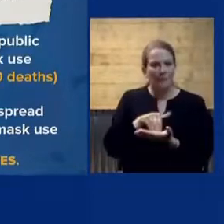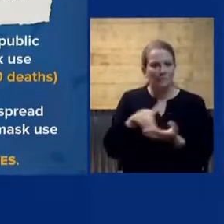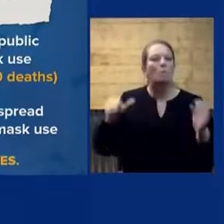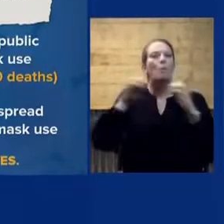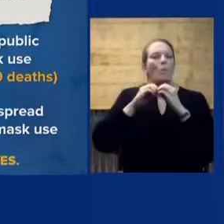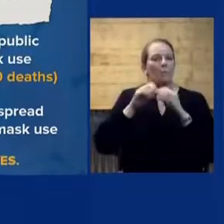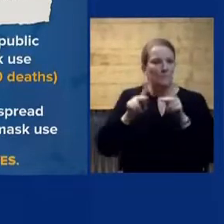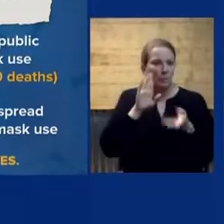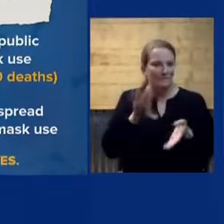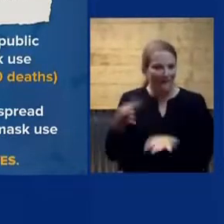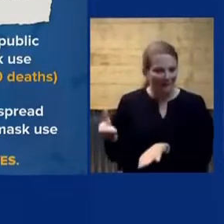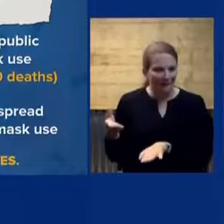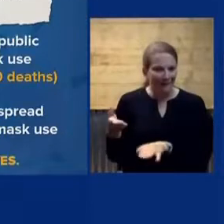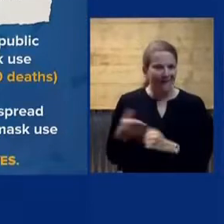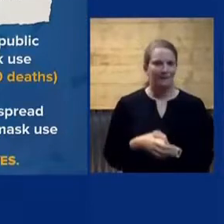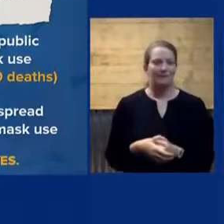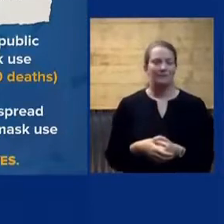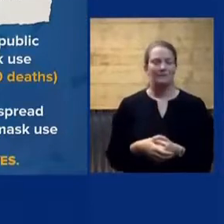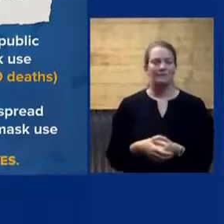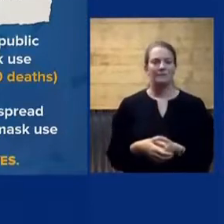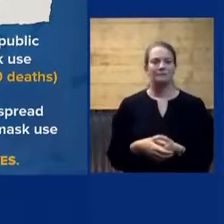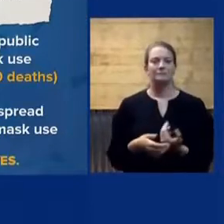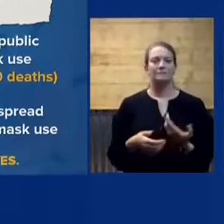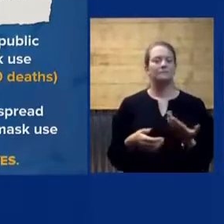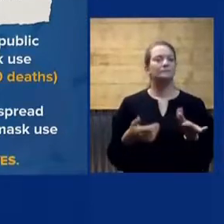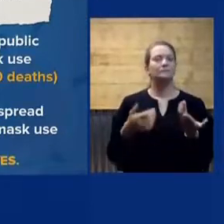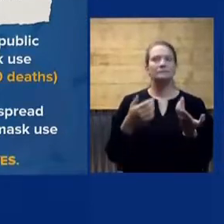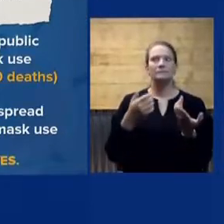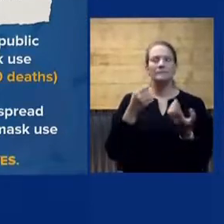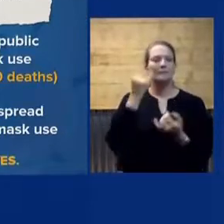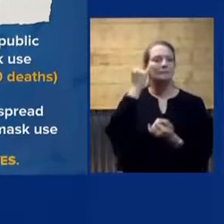If a mask order is not in place,